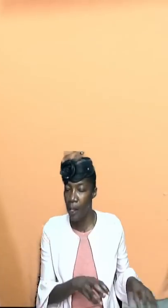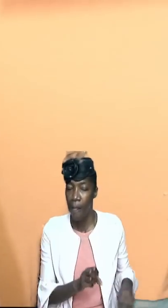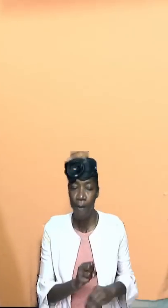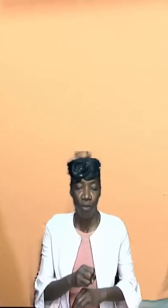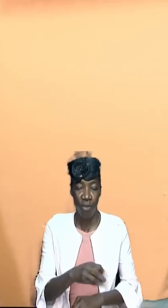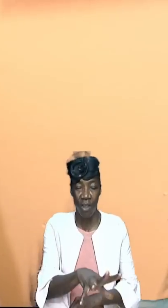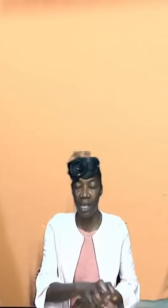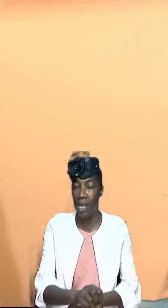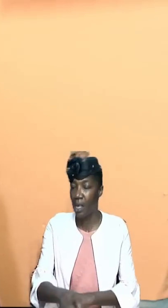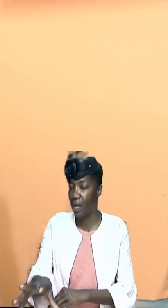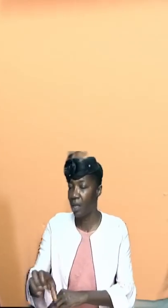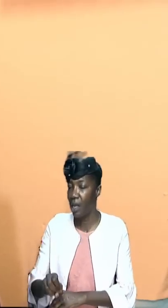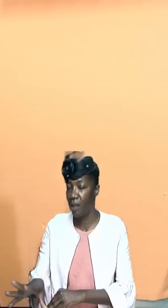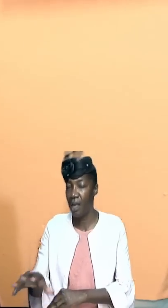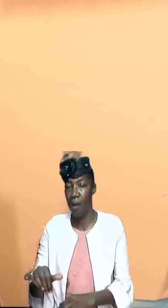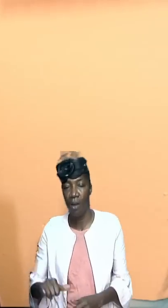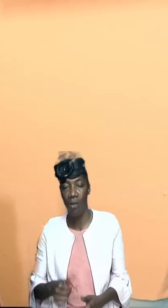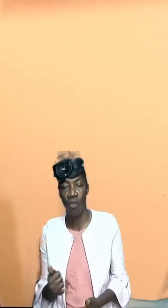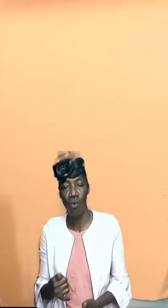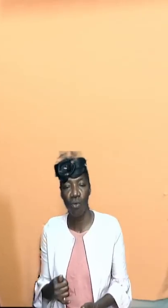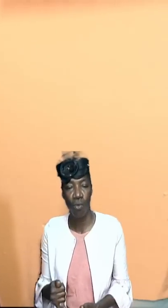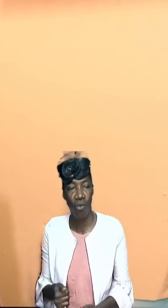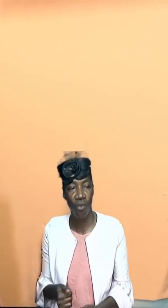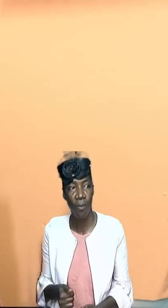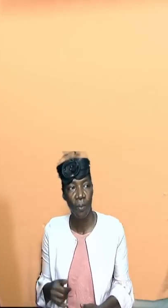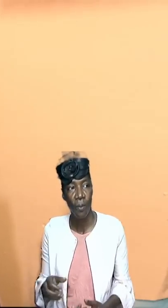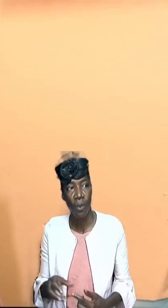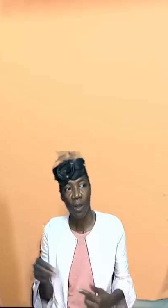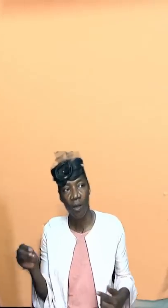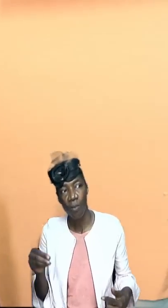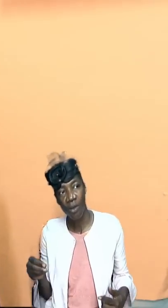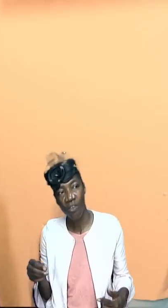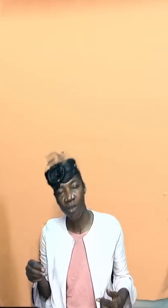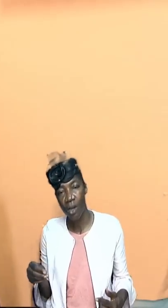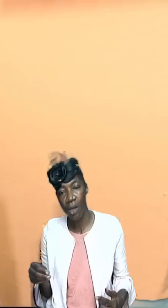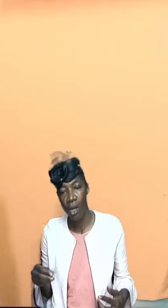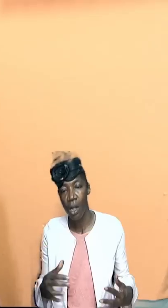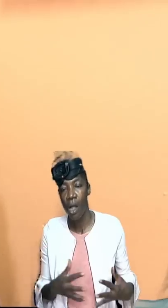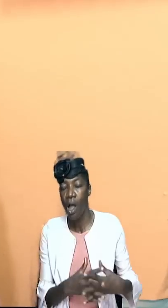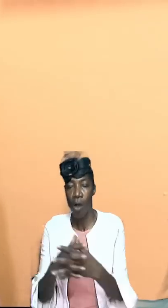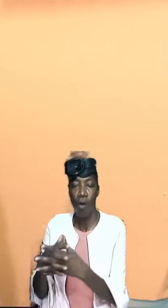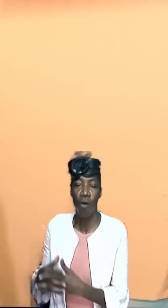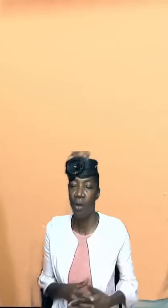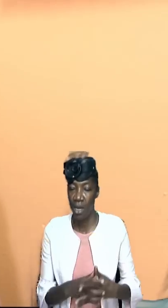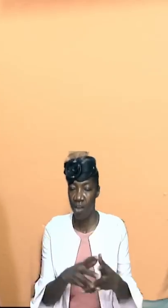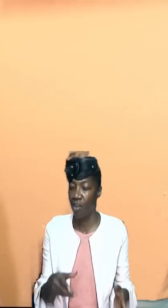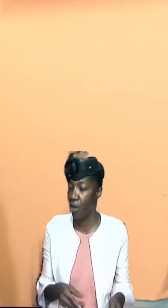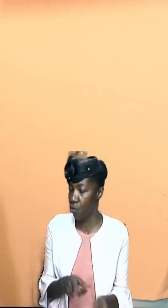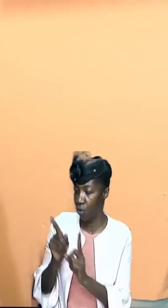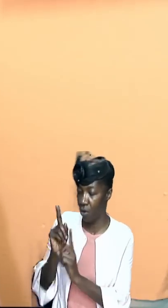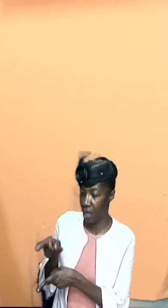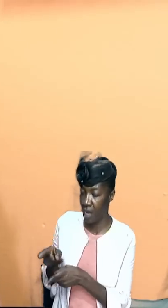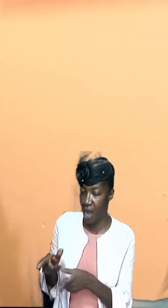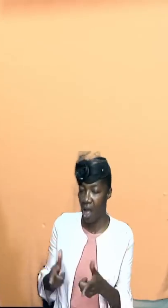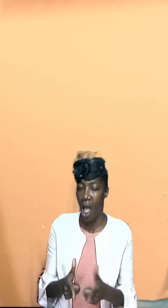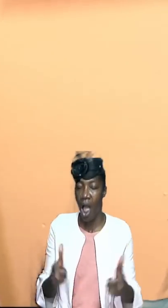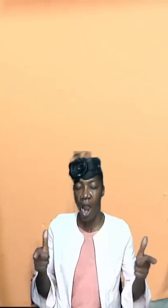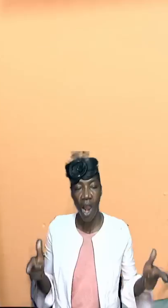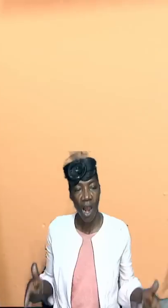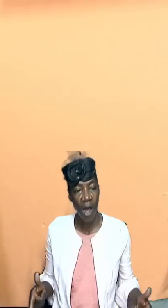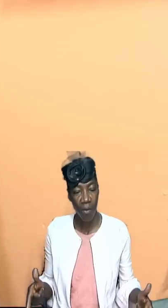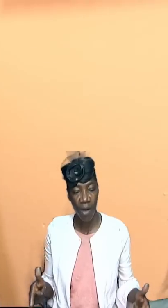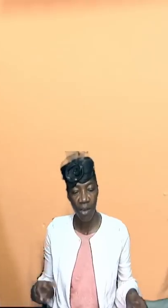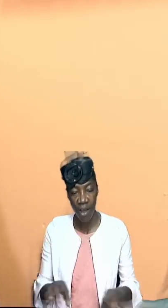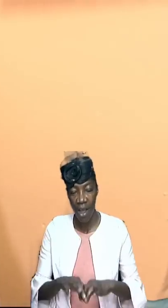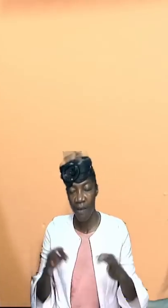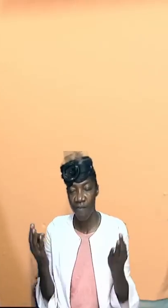and sell them out, those with a particular sets of combinations were together, both your language and